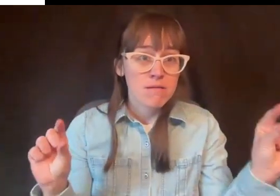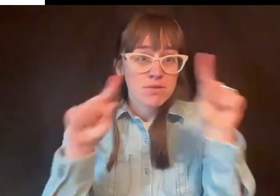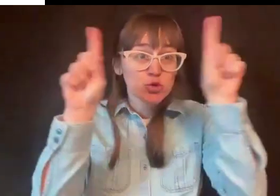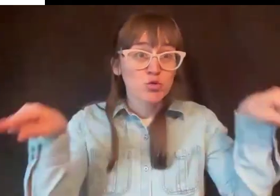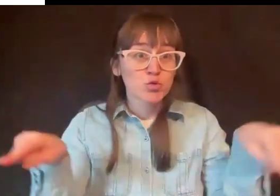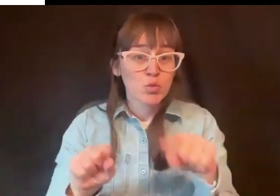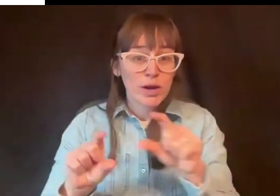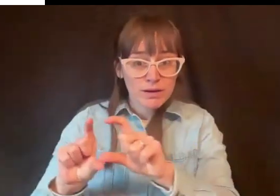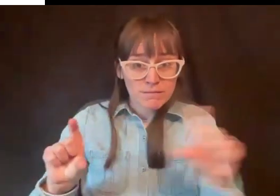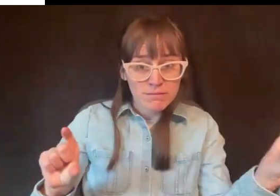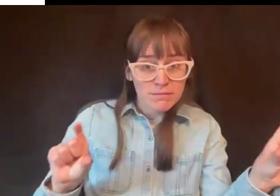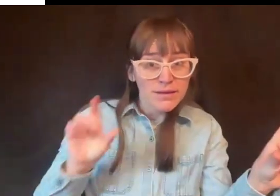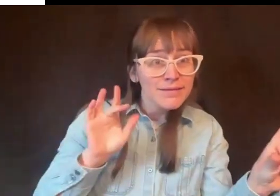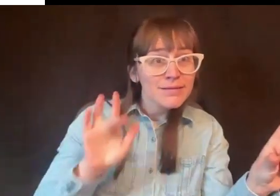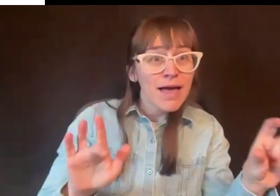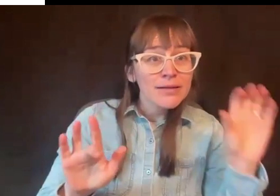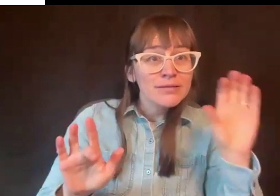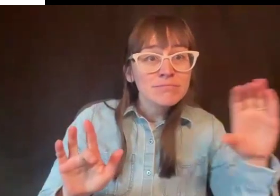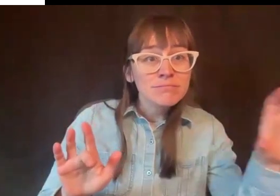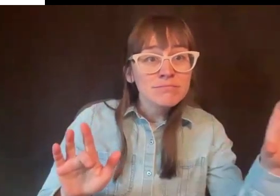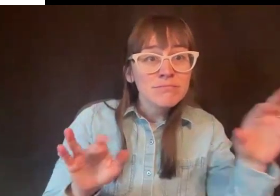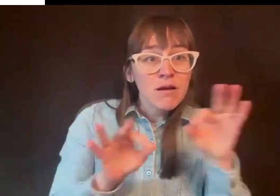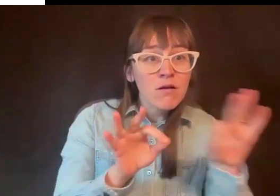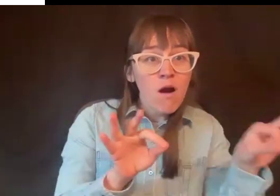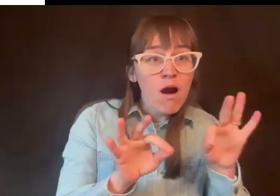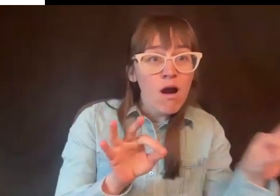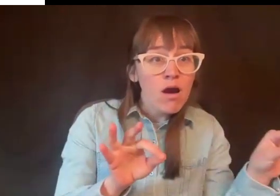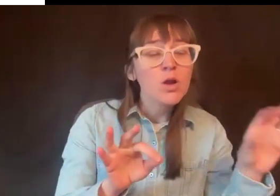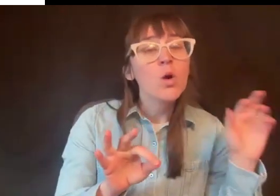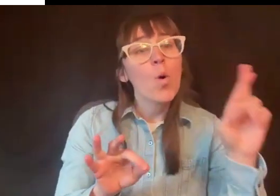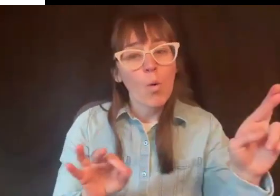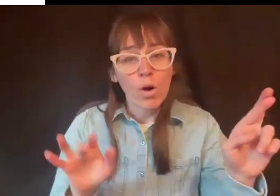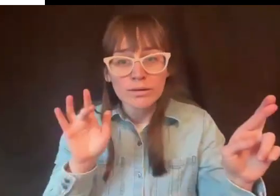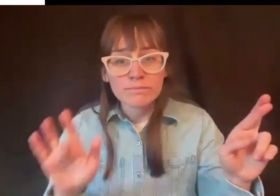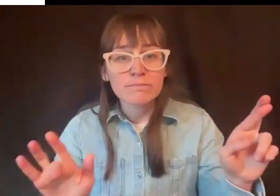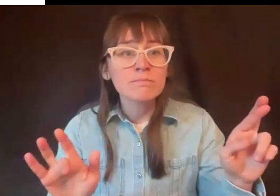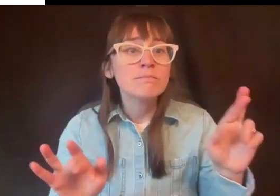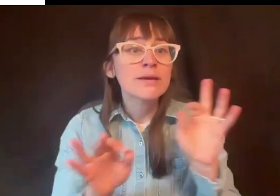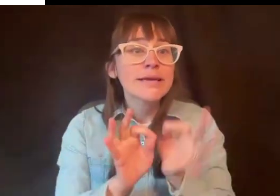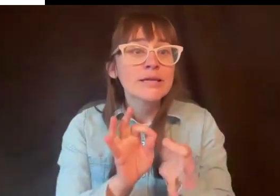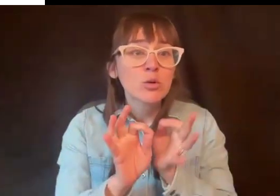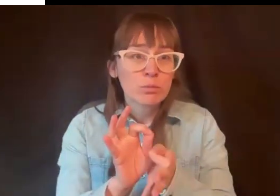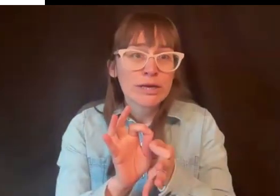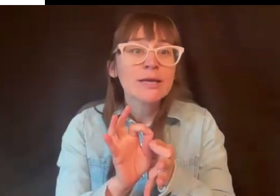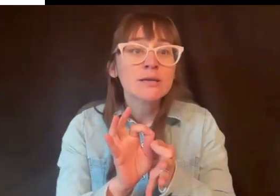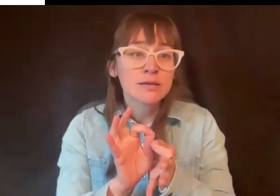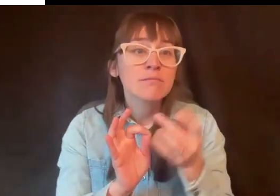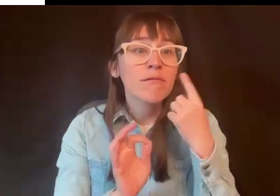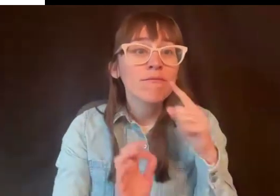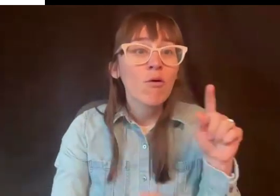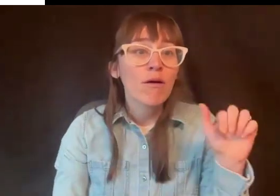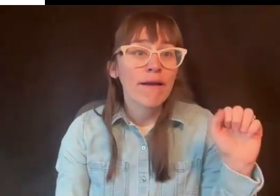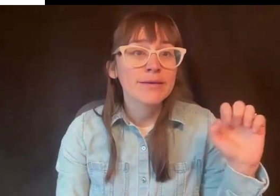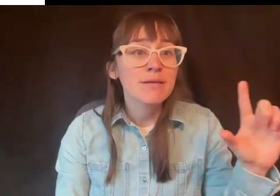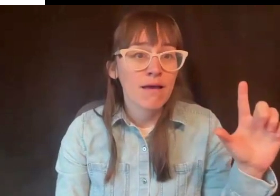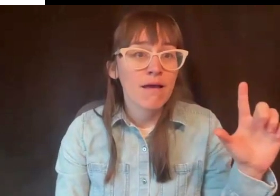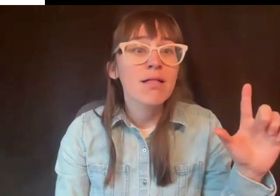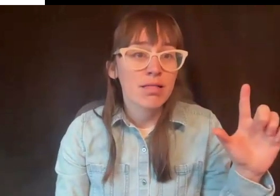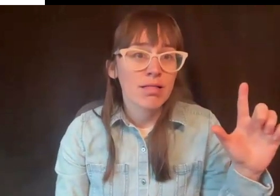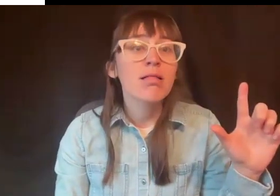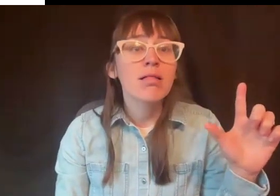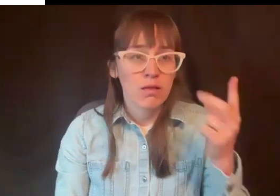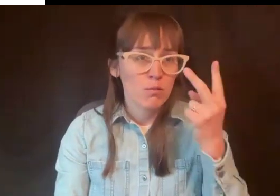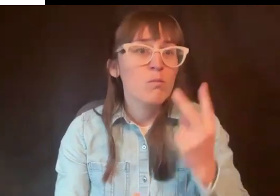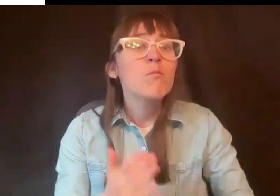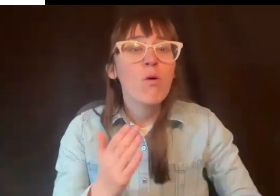select captions for CART, or you can select interpretation for ASL. And so we have both of